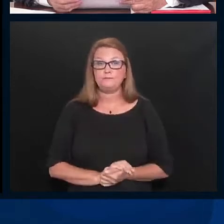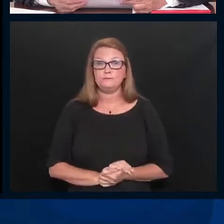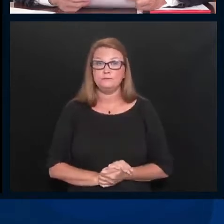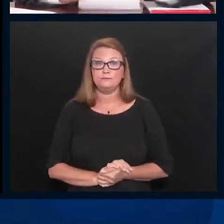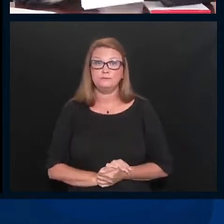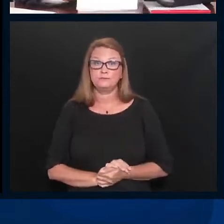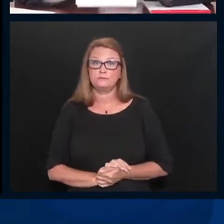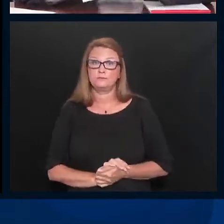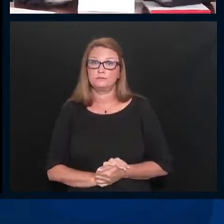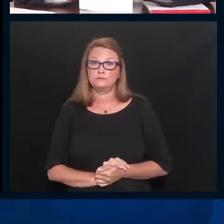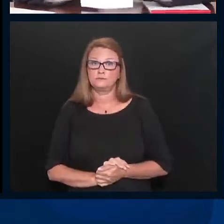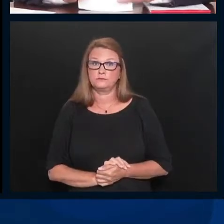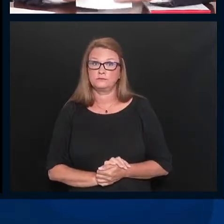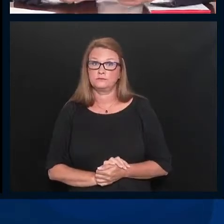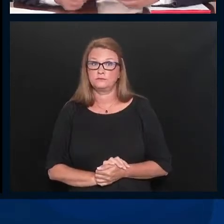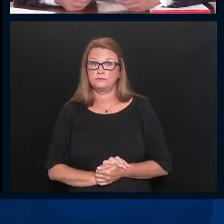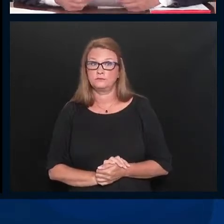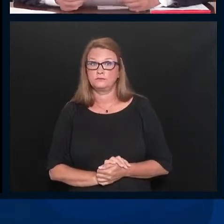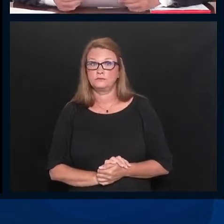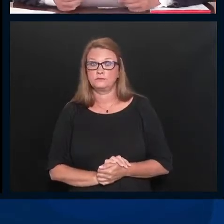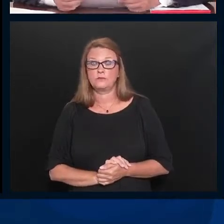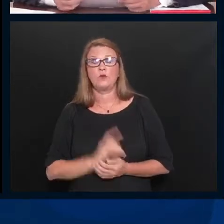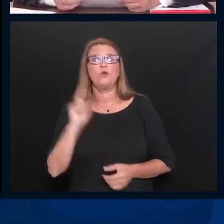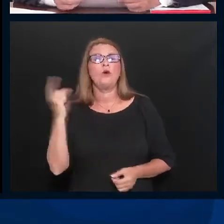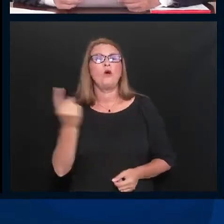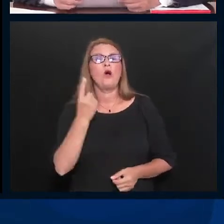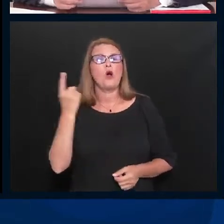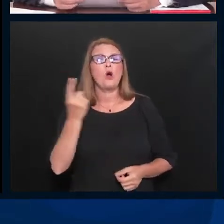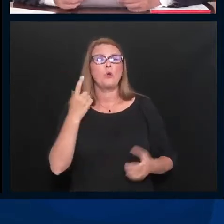We were always concerned about the fact that